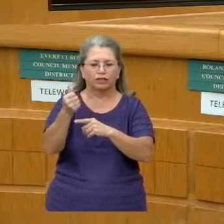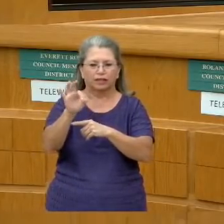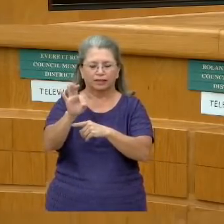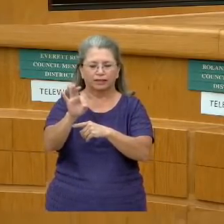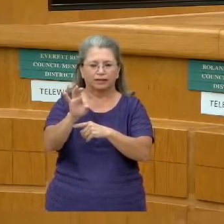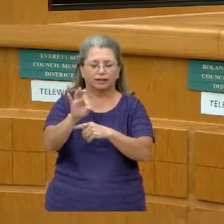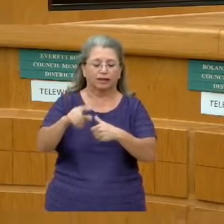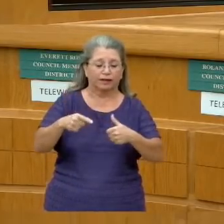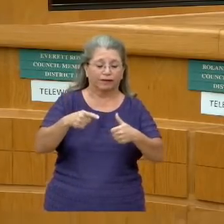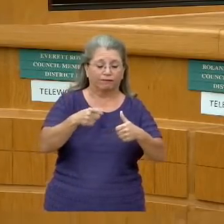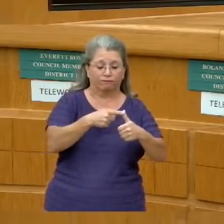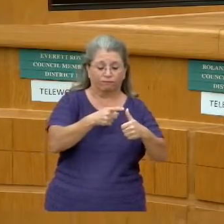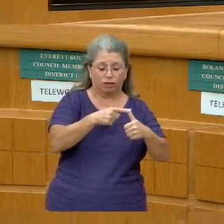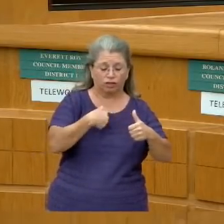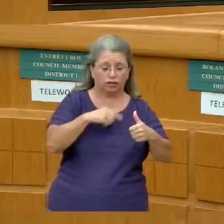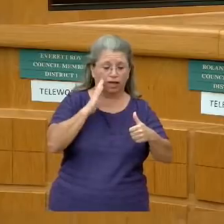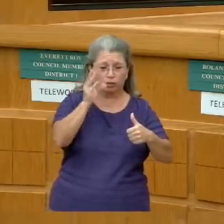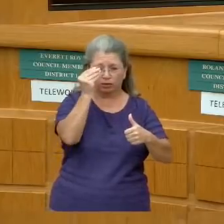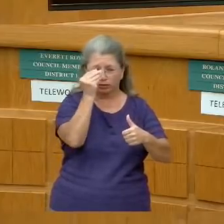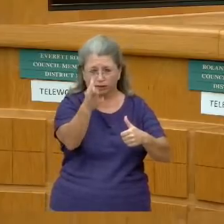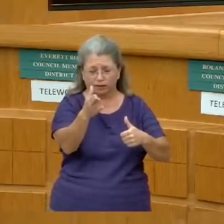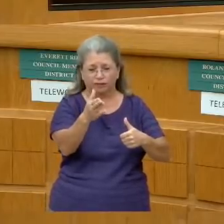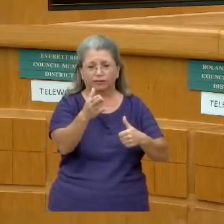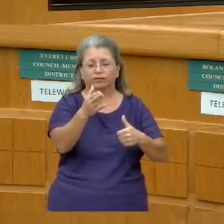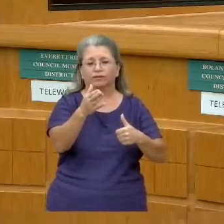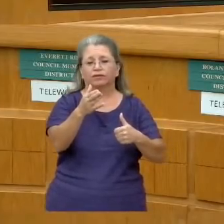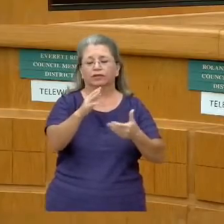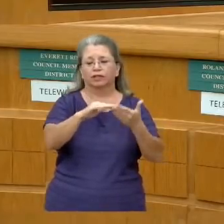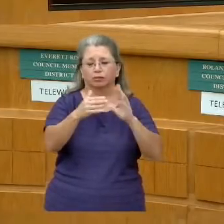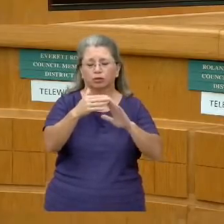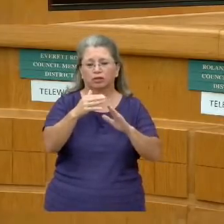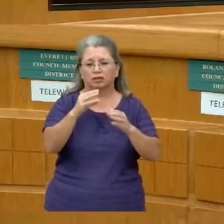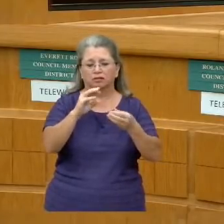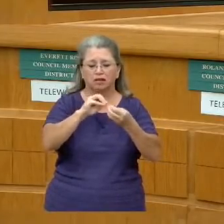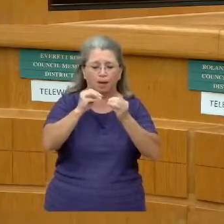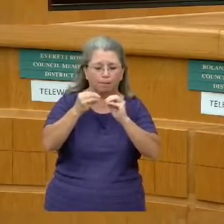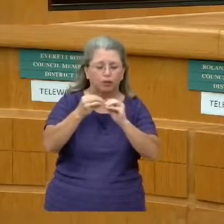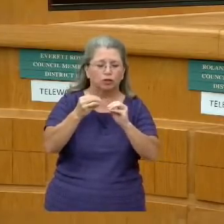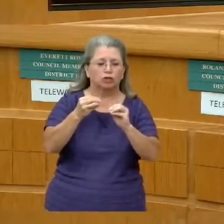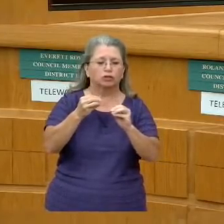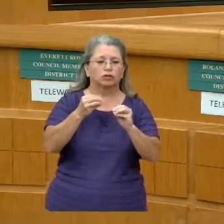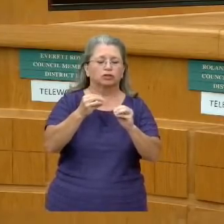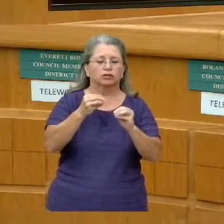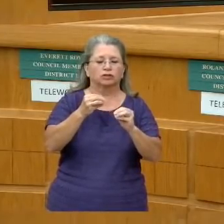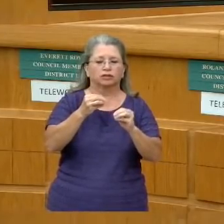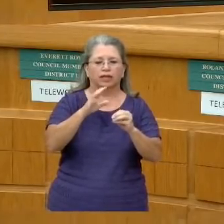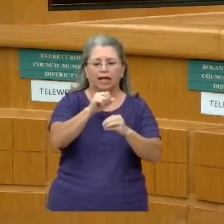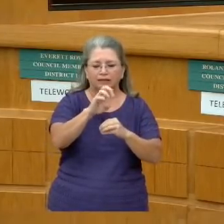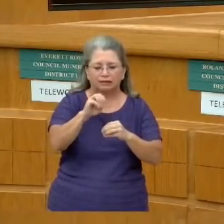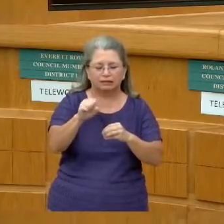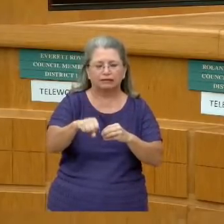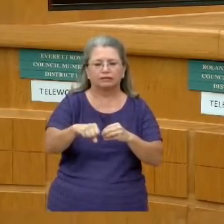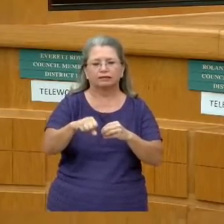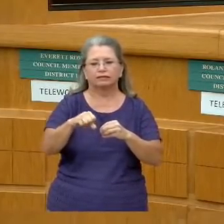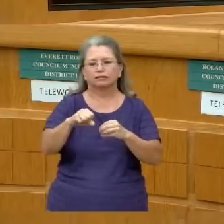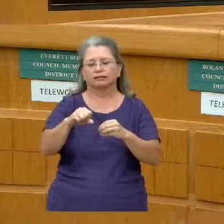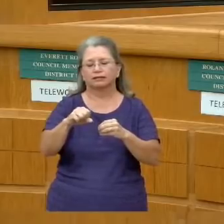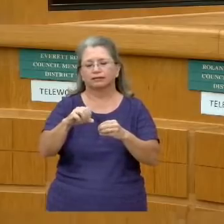to the community on number of new cases, number of deaths, any change in the hospital status of